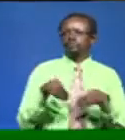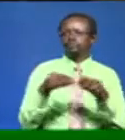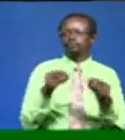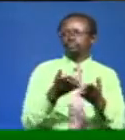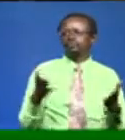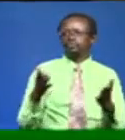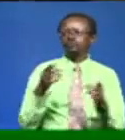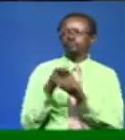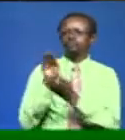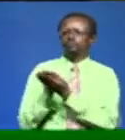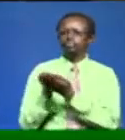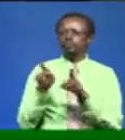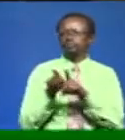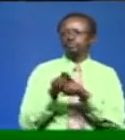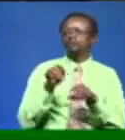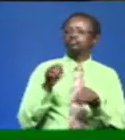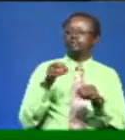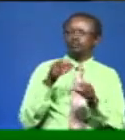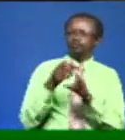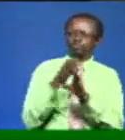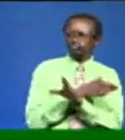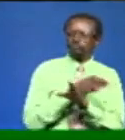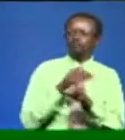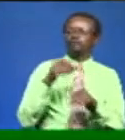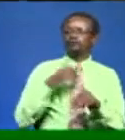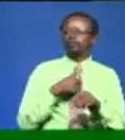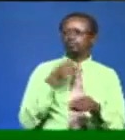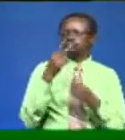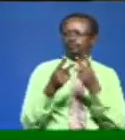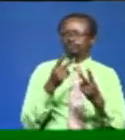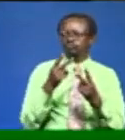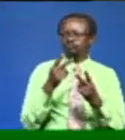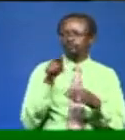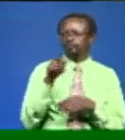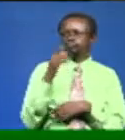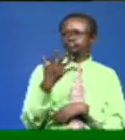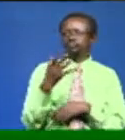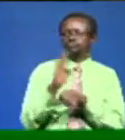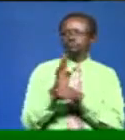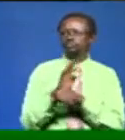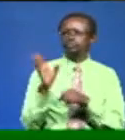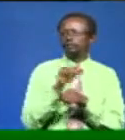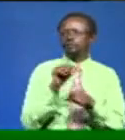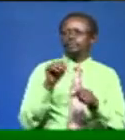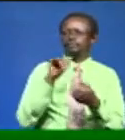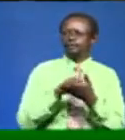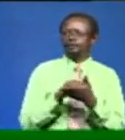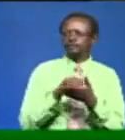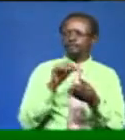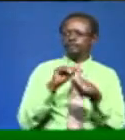institutions was 56.1 billion shillings, and this figure keeps accumulating at an alarming